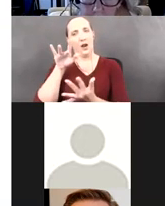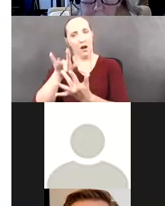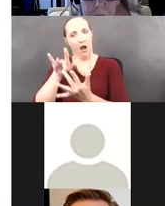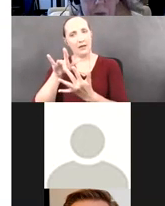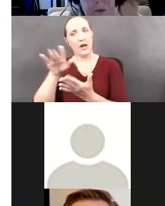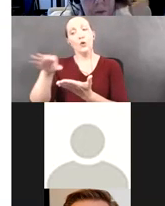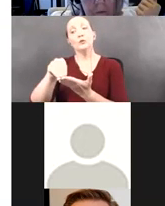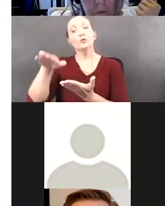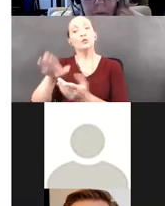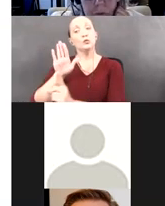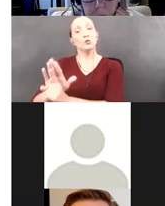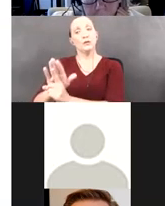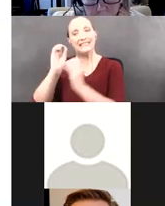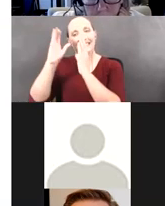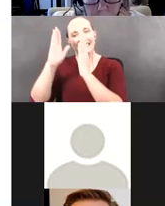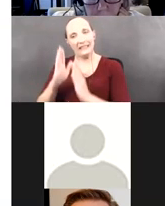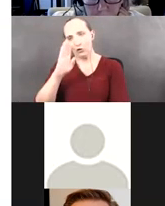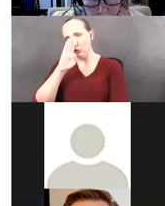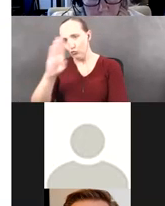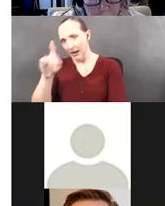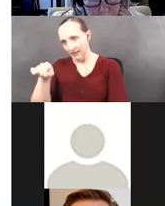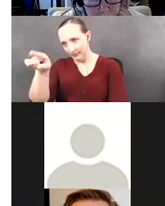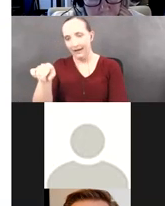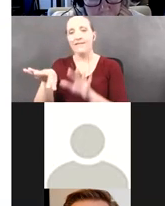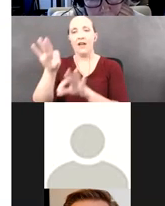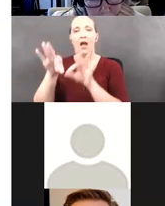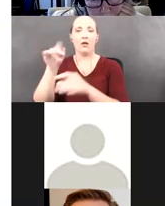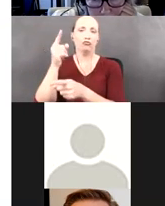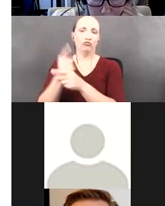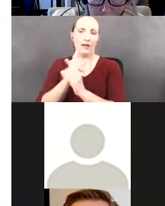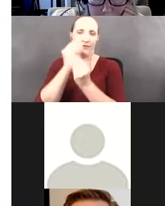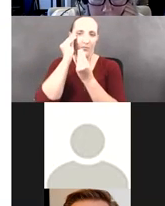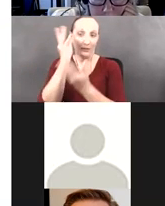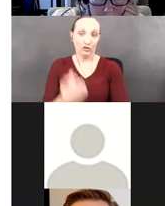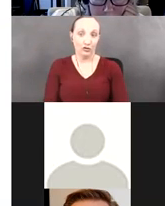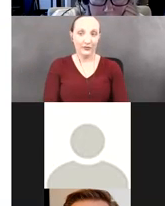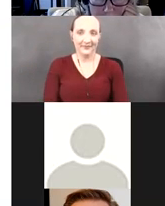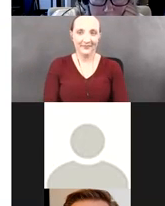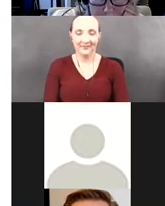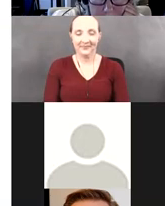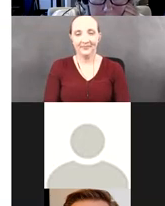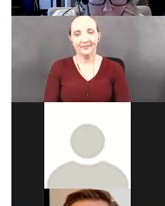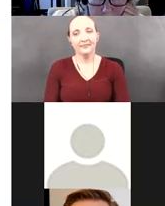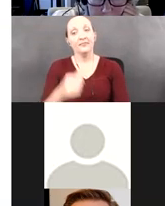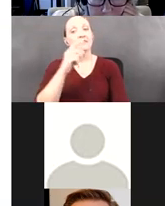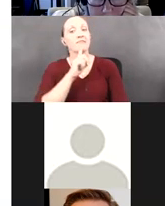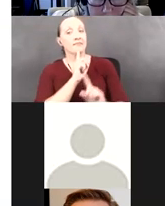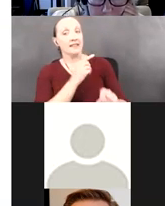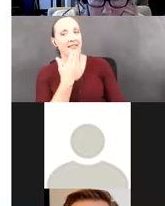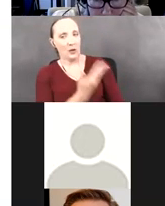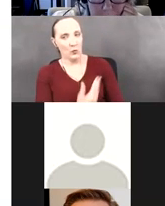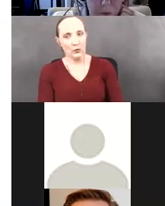that comunicarse con information. el maestro para saber exactamente dónde recibir esa información. Thank you.